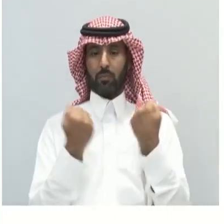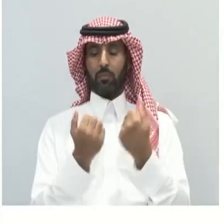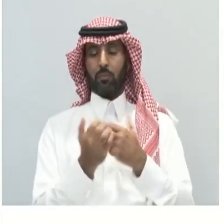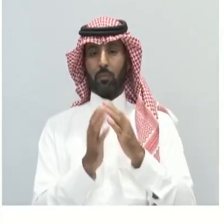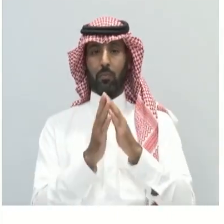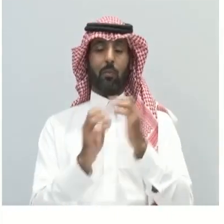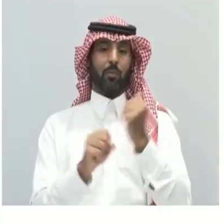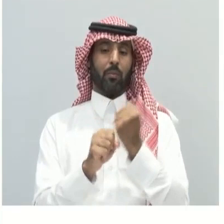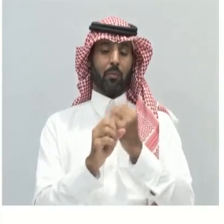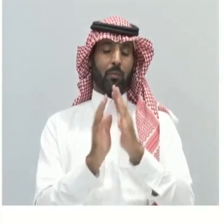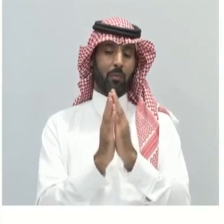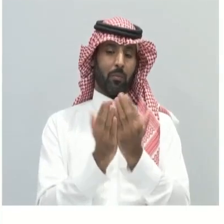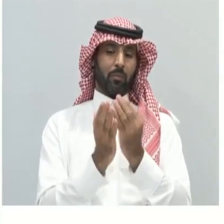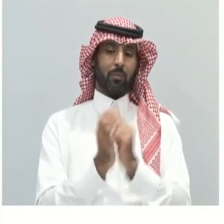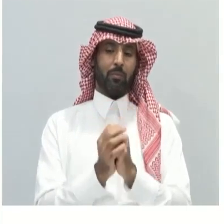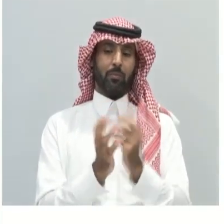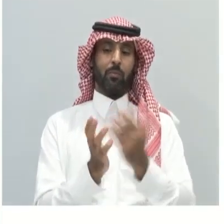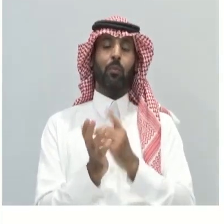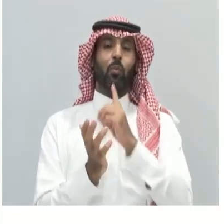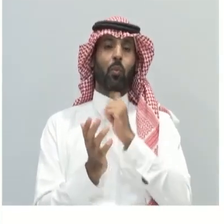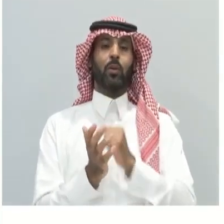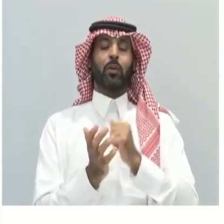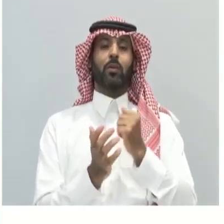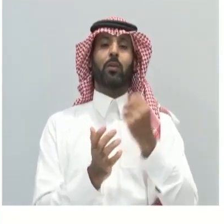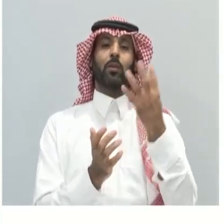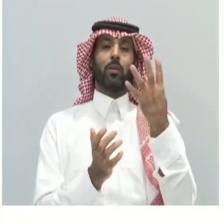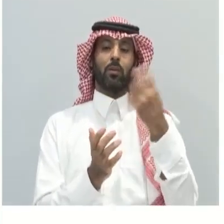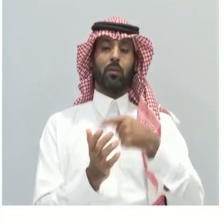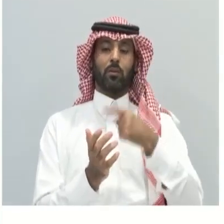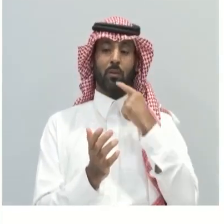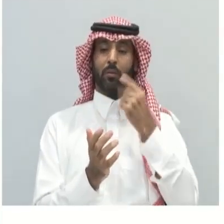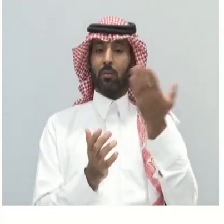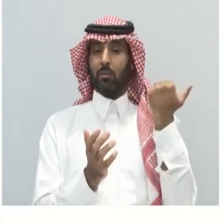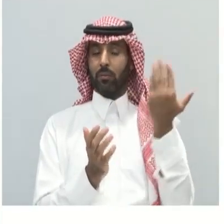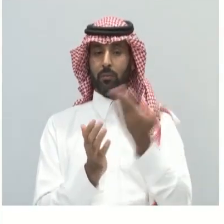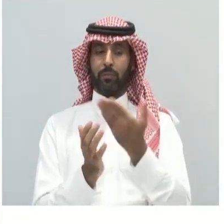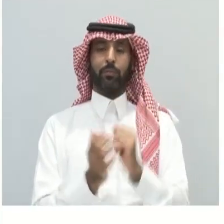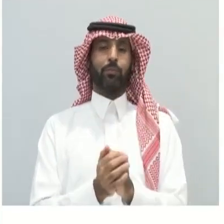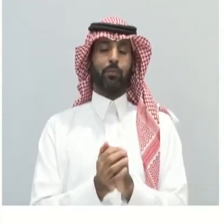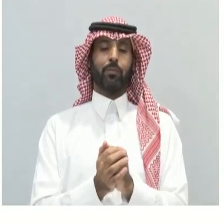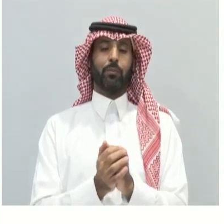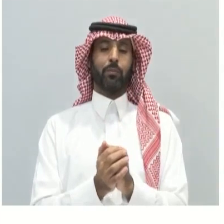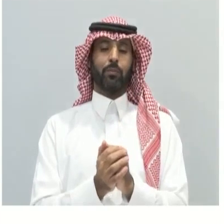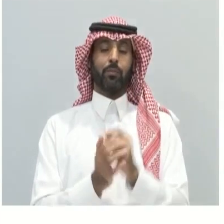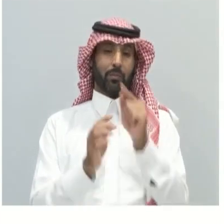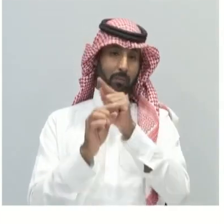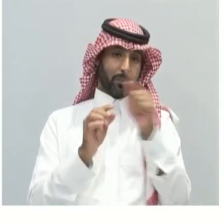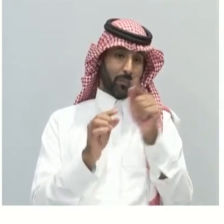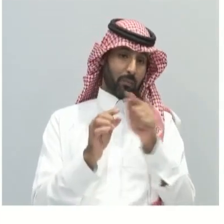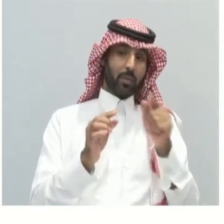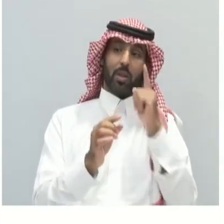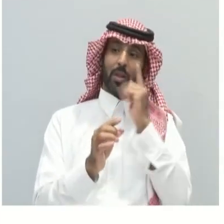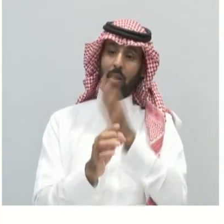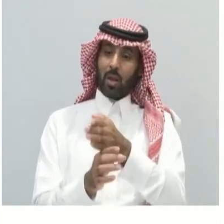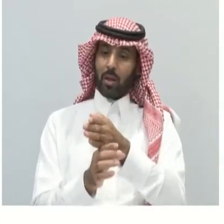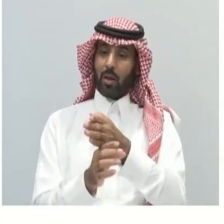workbook, page 114, just to refresh our memory from our previous lessons. Underline the direct